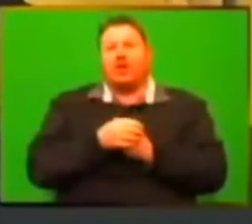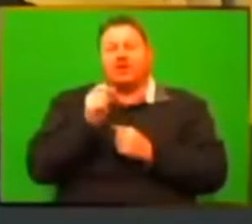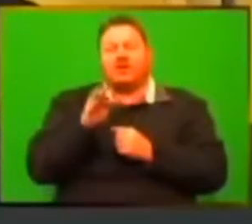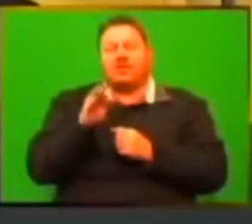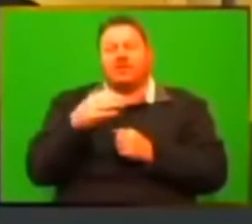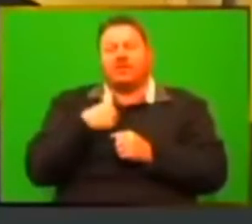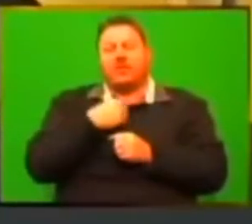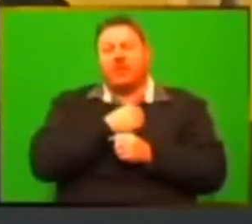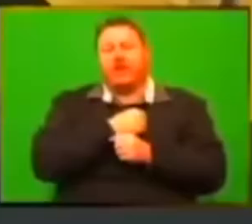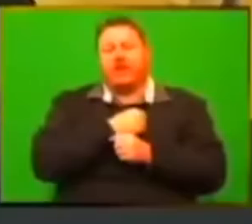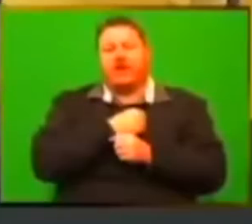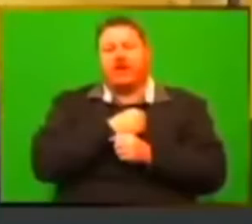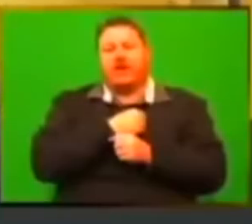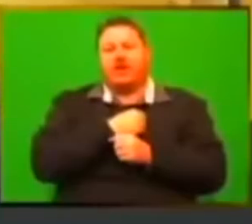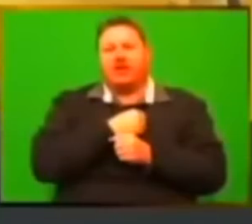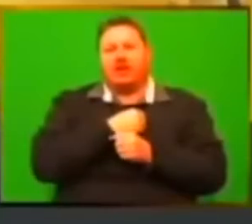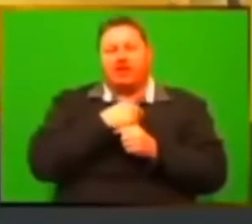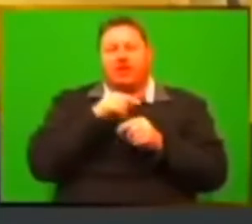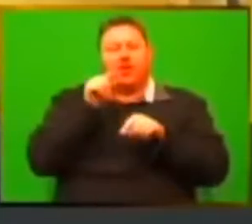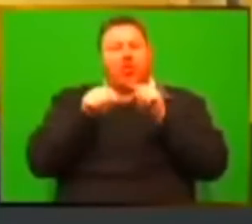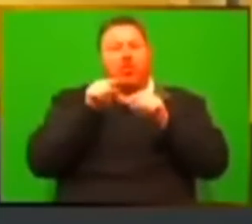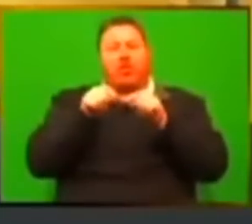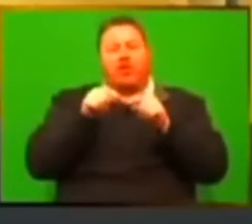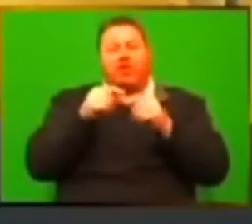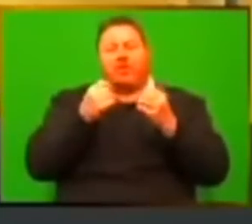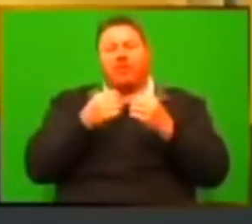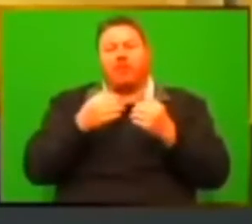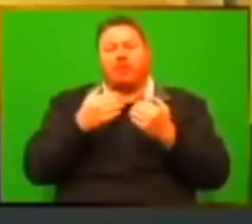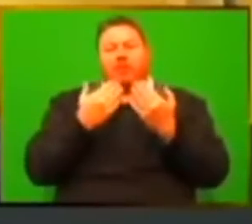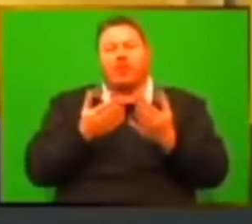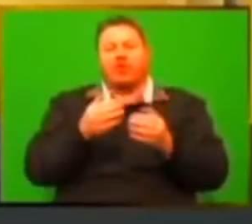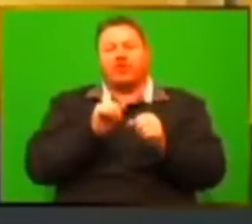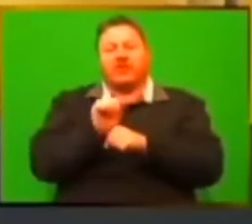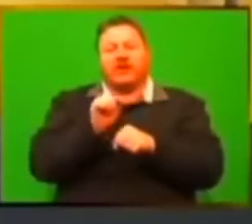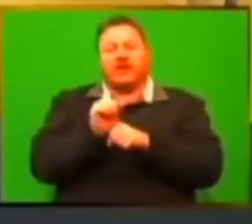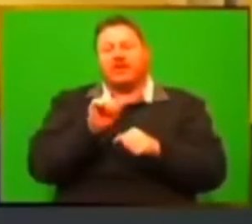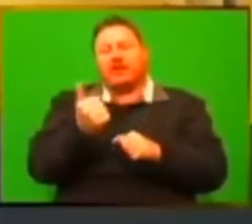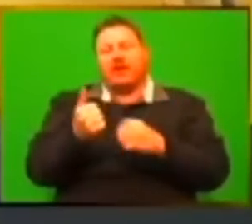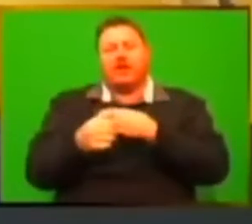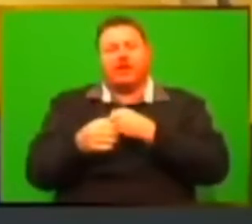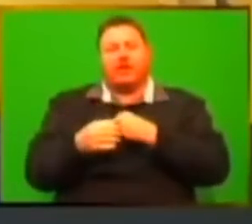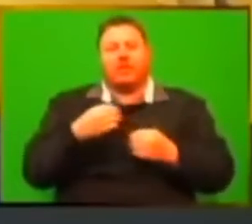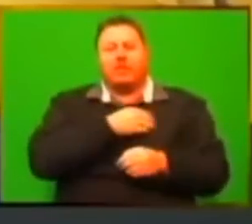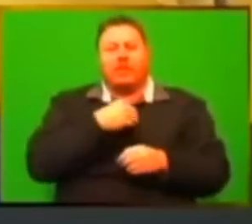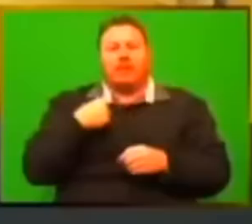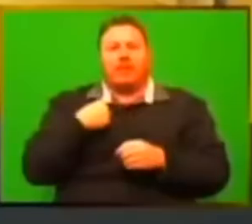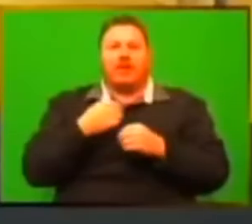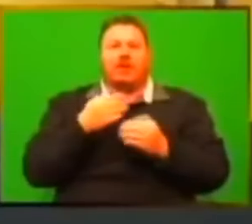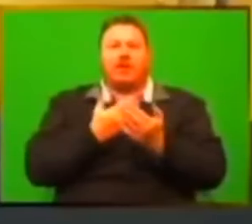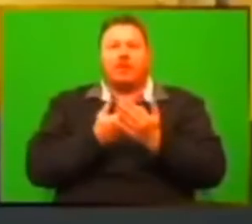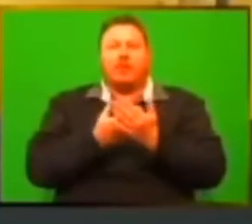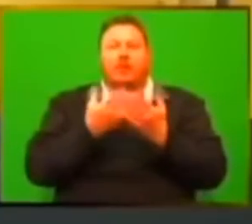member imputes improper motive against another member, you may do that